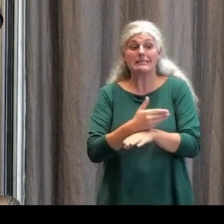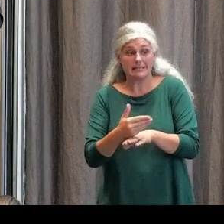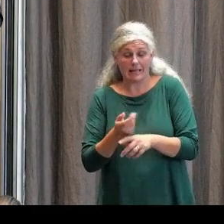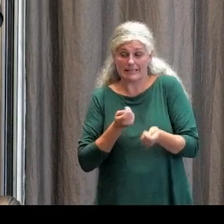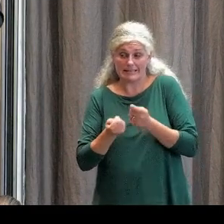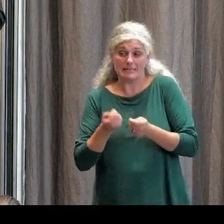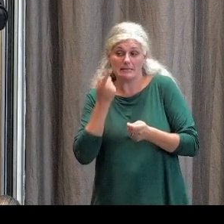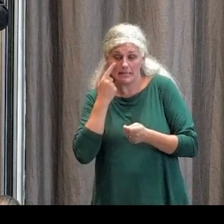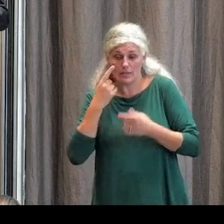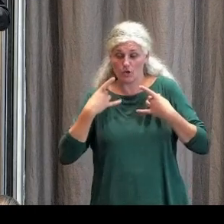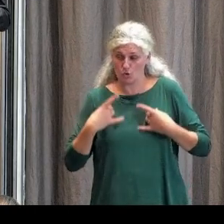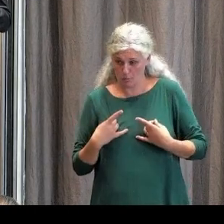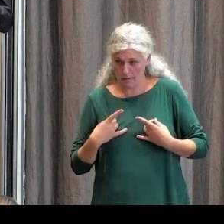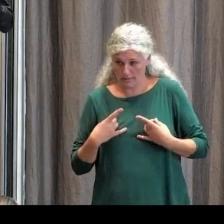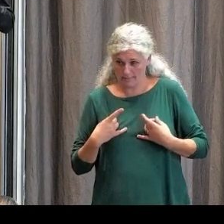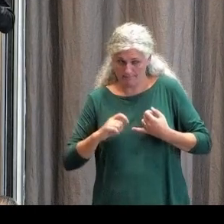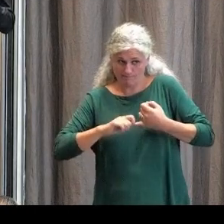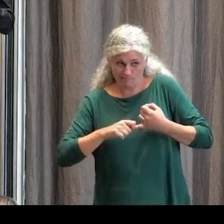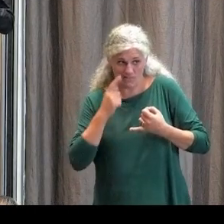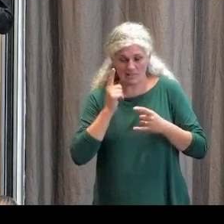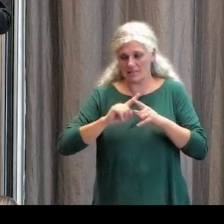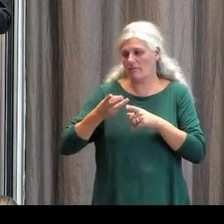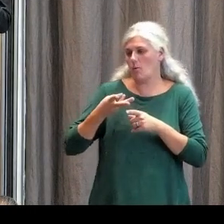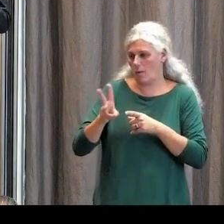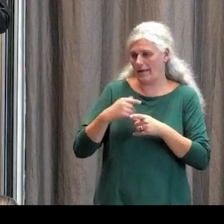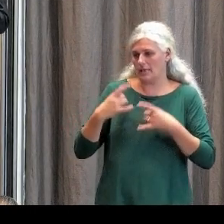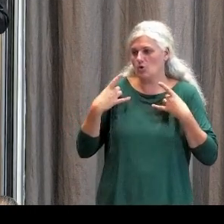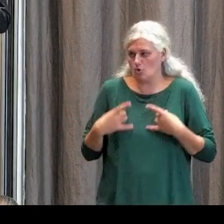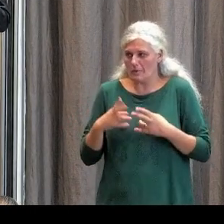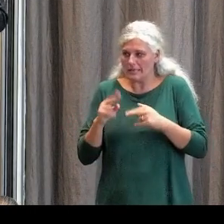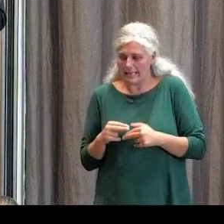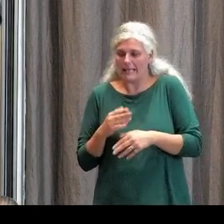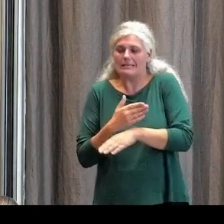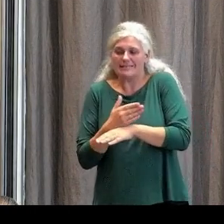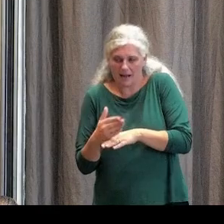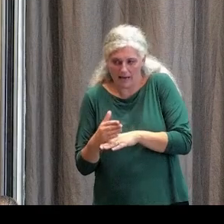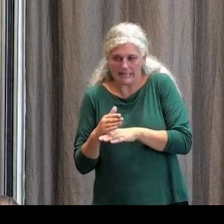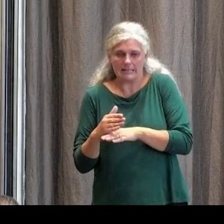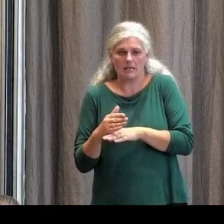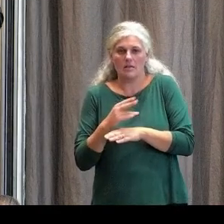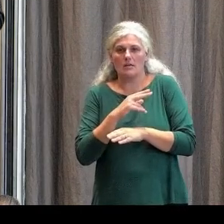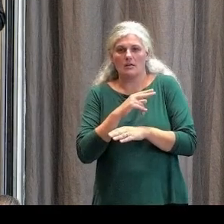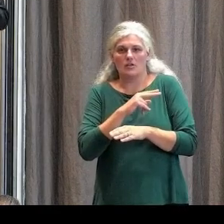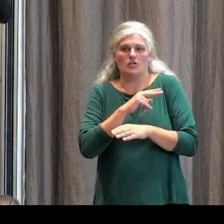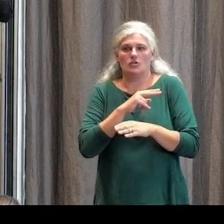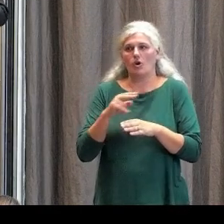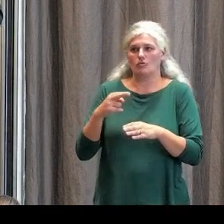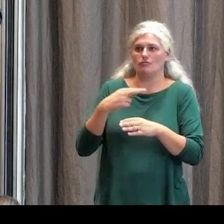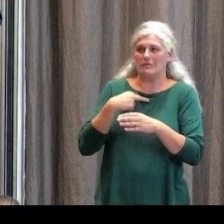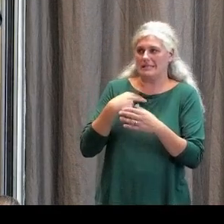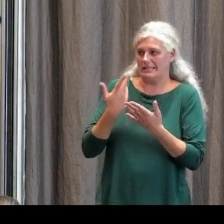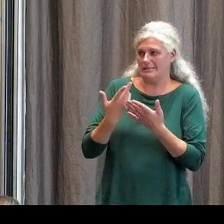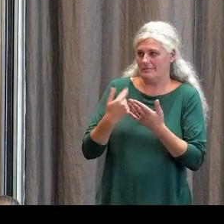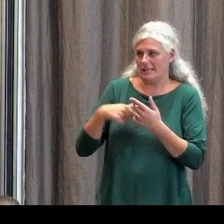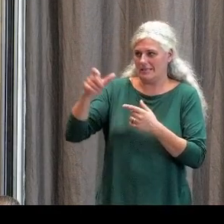in human models. So there's a couple of ways that we can test this in a sort of a human model that isn't an actual human, and I'm obviously happy